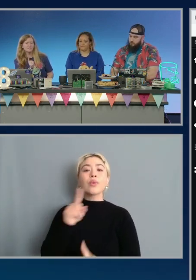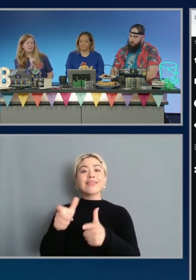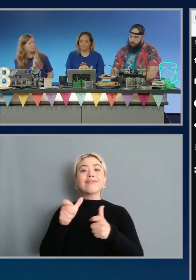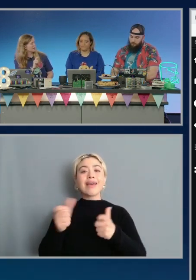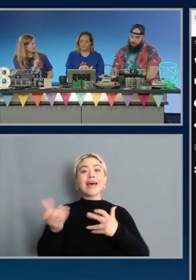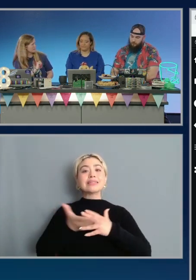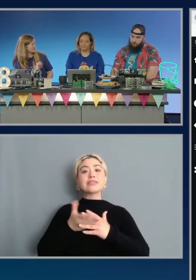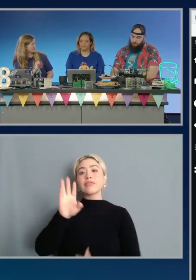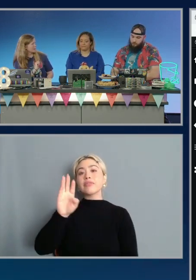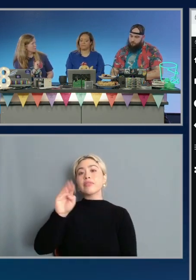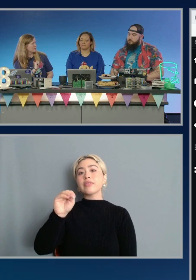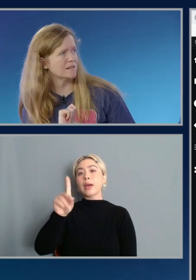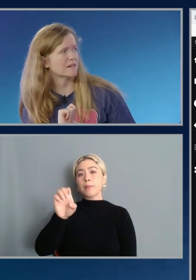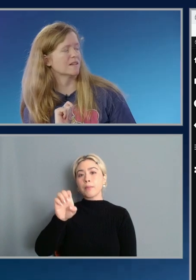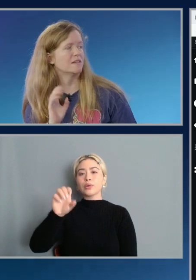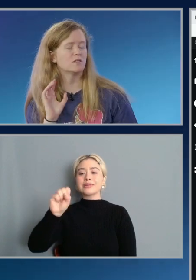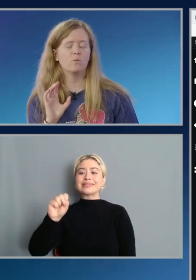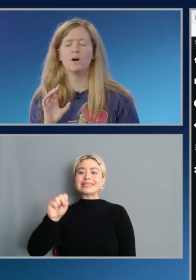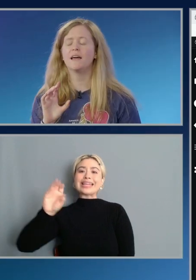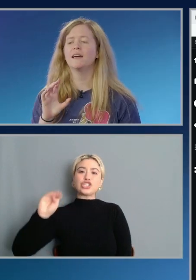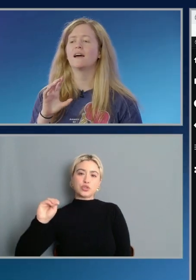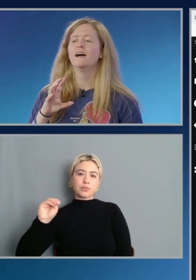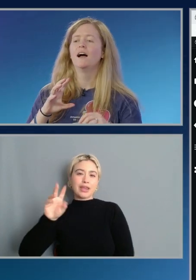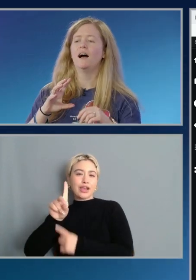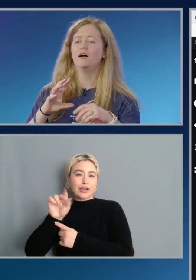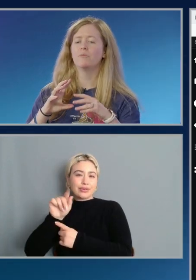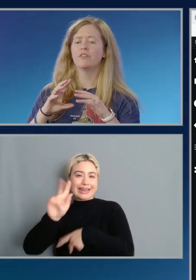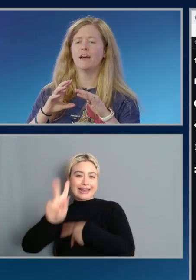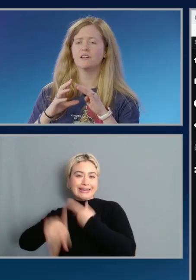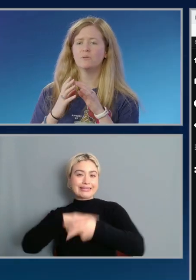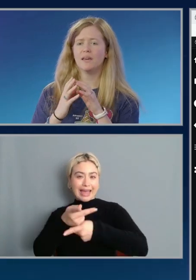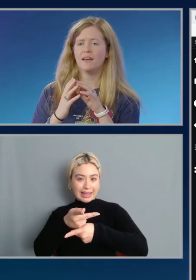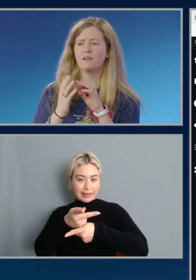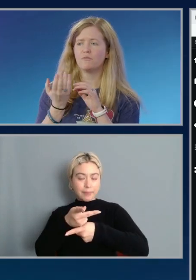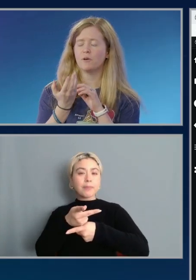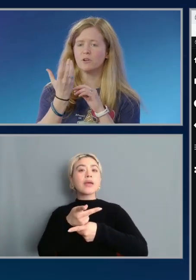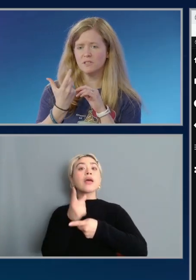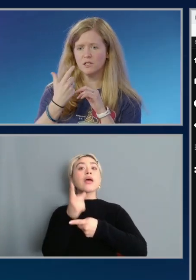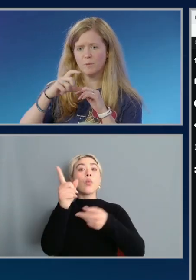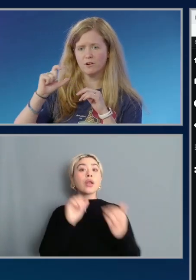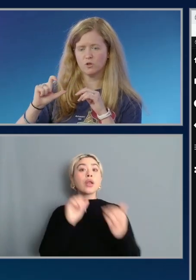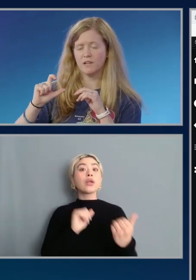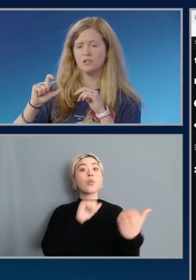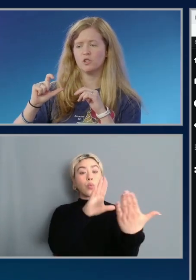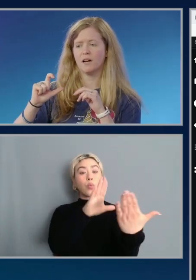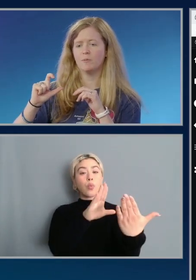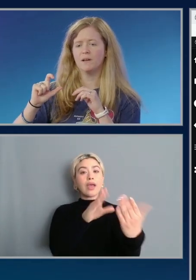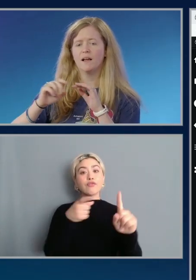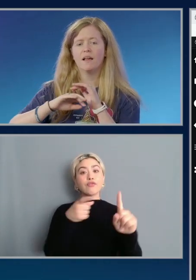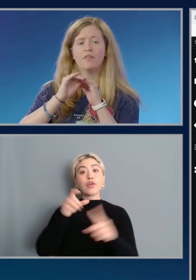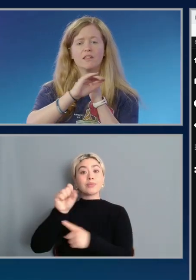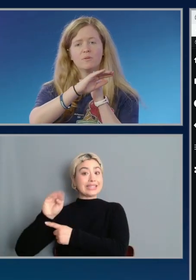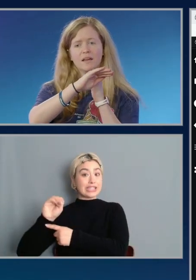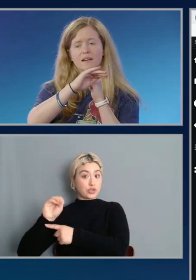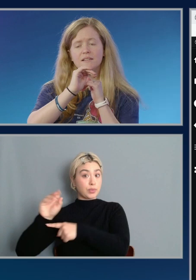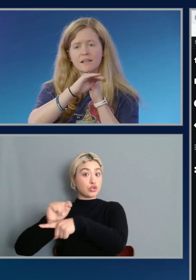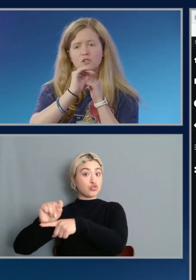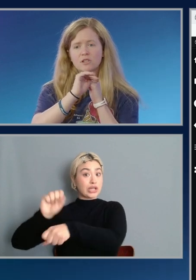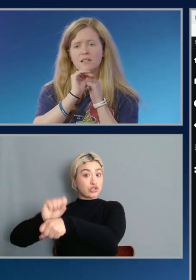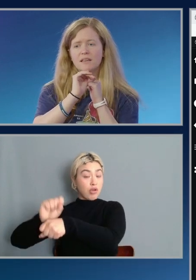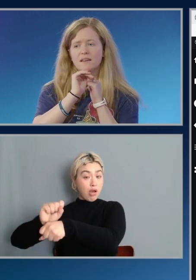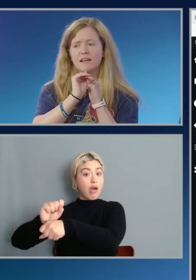a SageMaker data type. Basically, it's a way that you can, from your SageMaker training job, that you